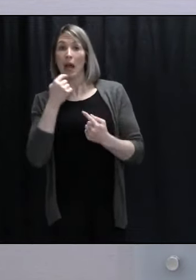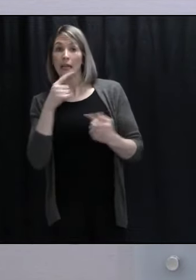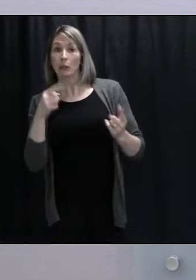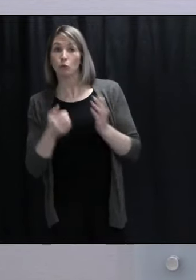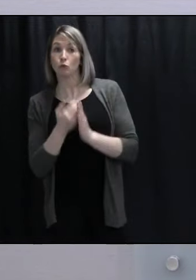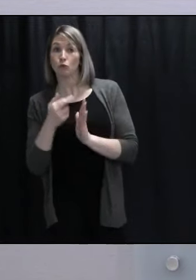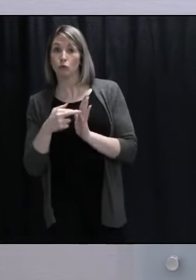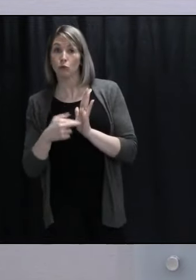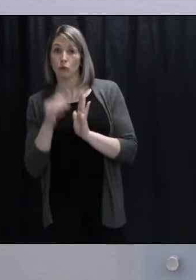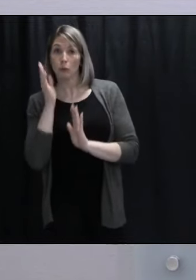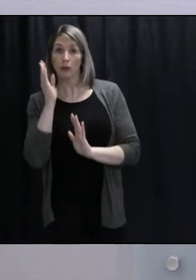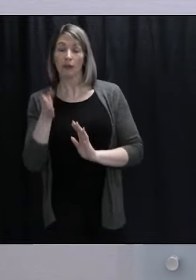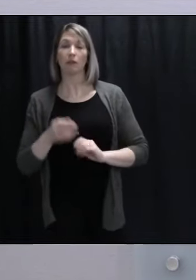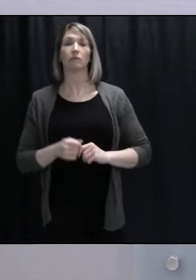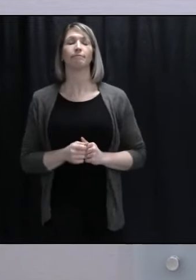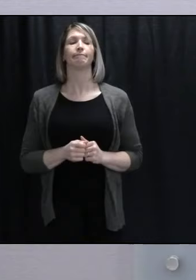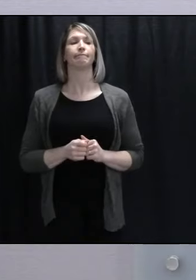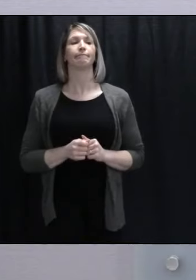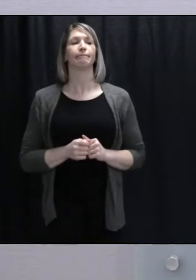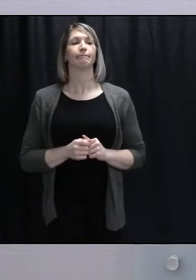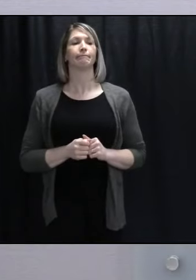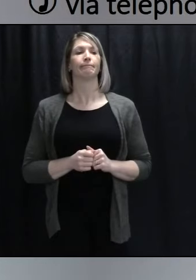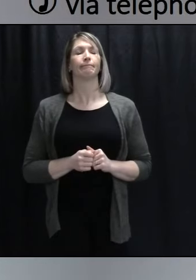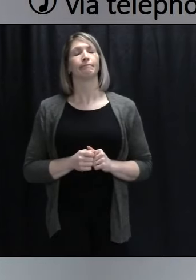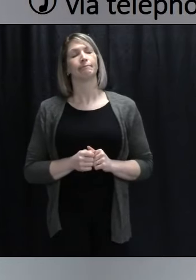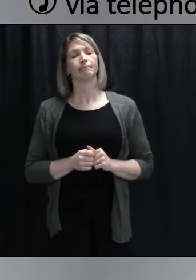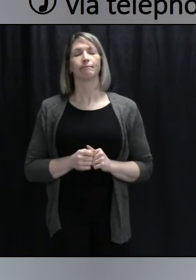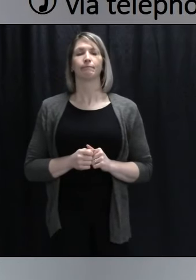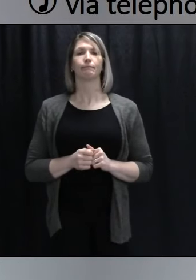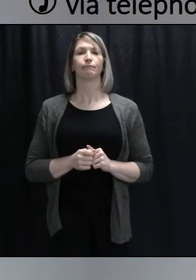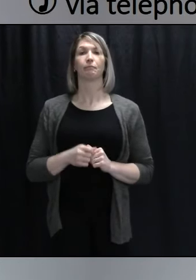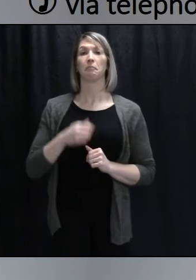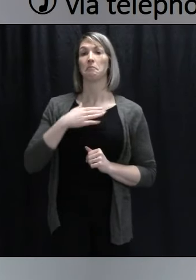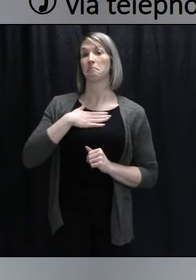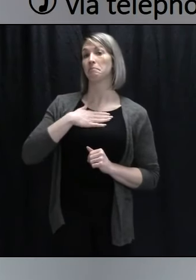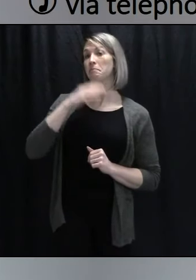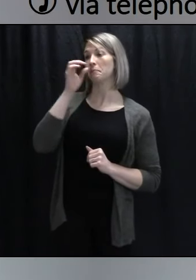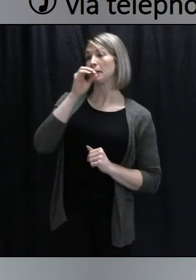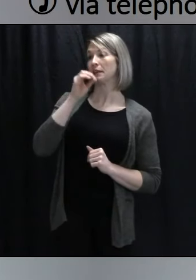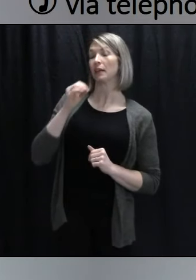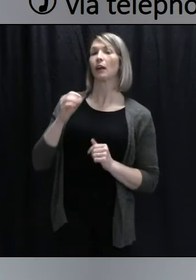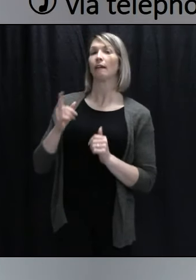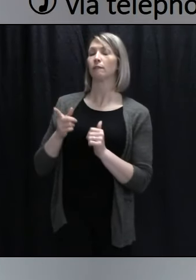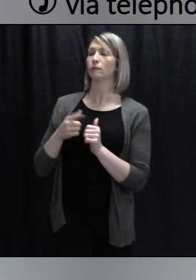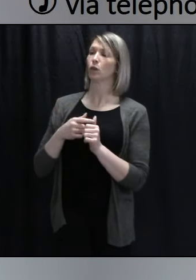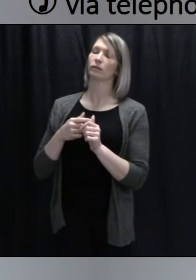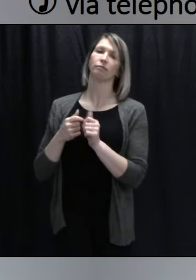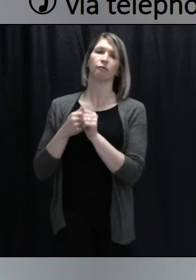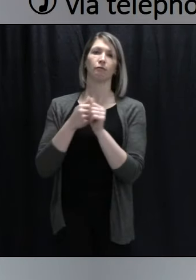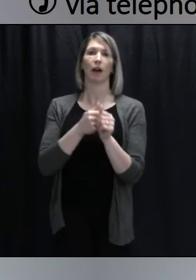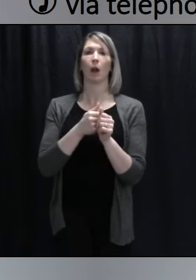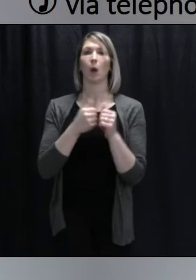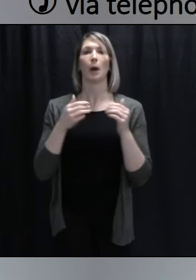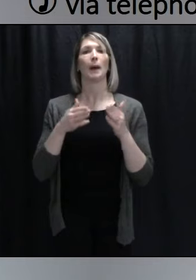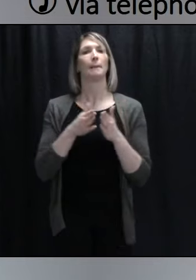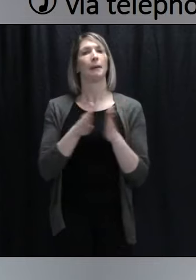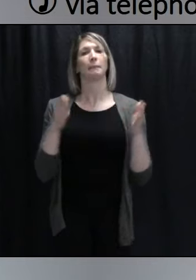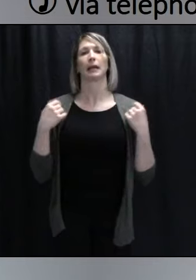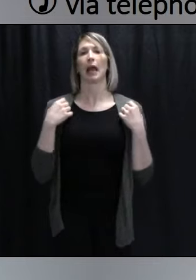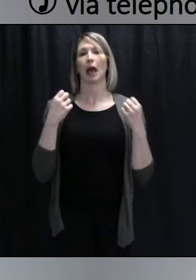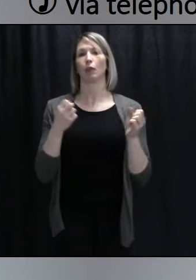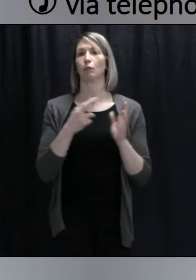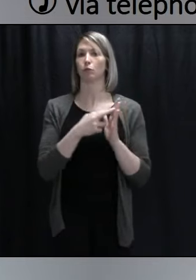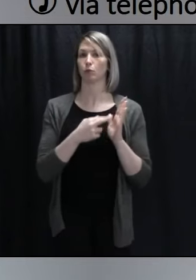I think from a point of view of a public health issue, we would take guidance on that from Medical Officer of Health. But in